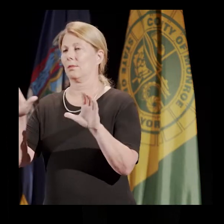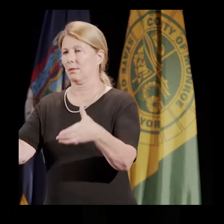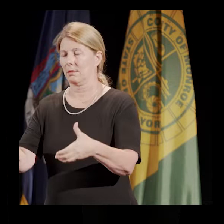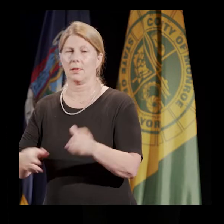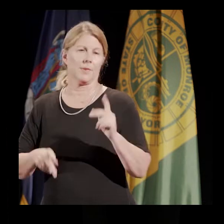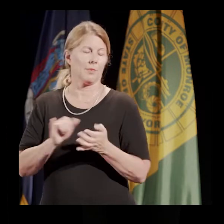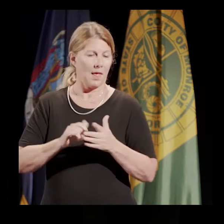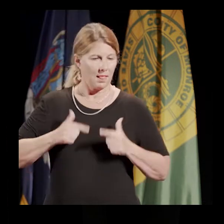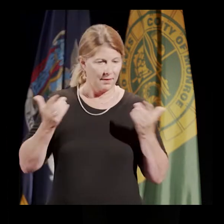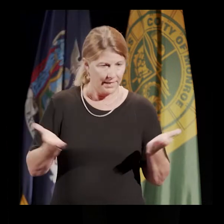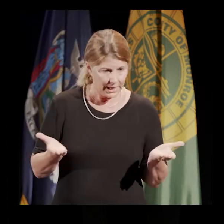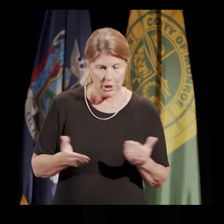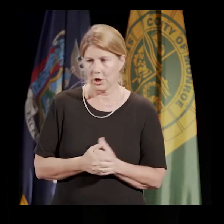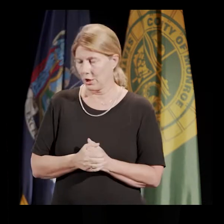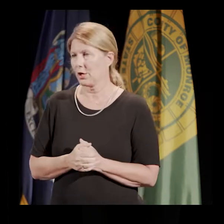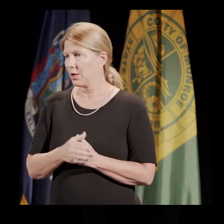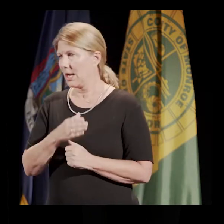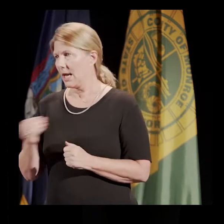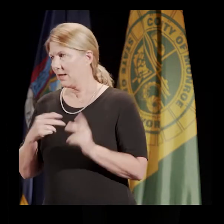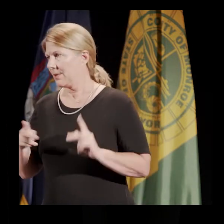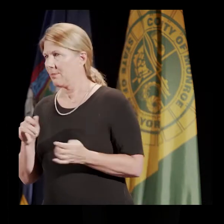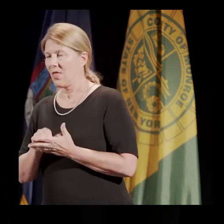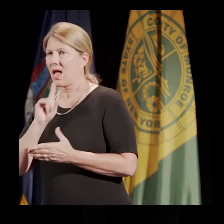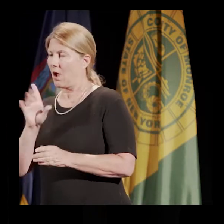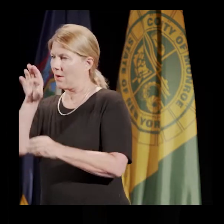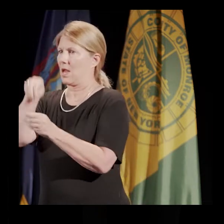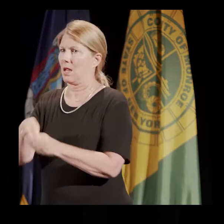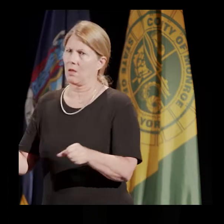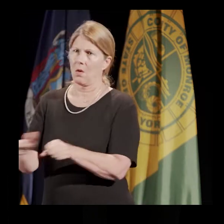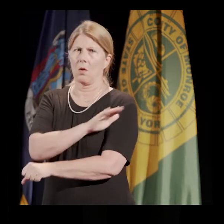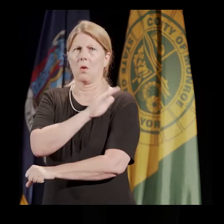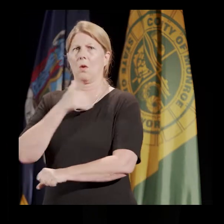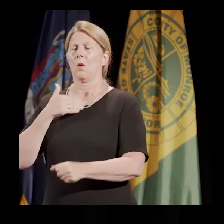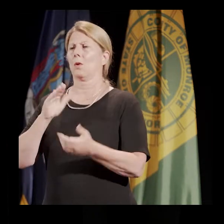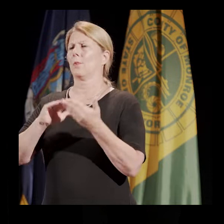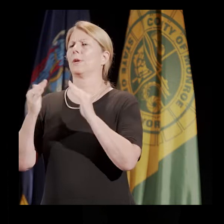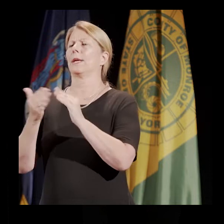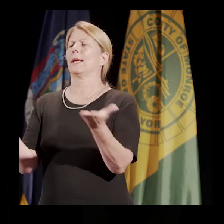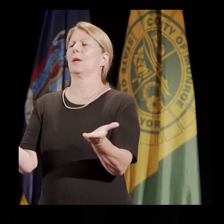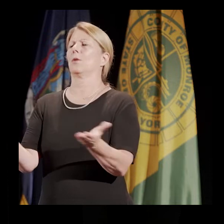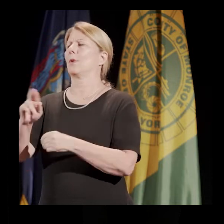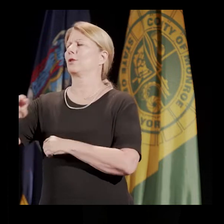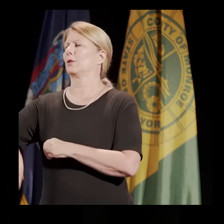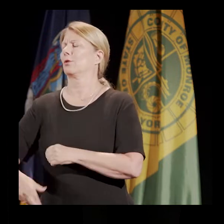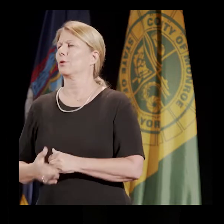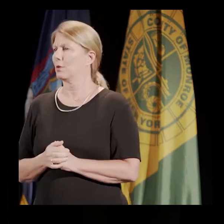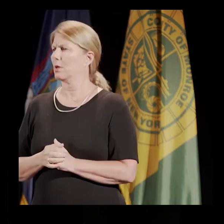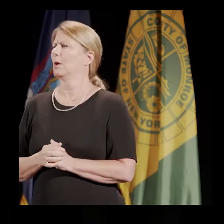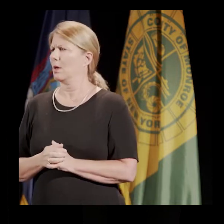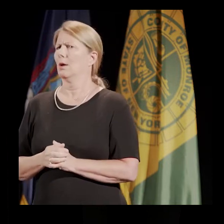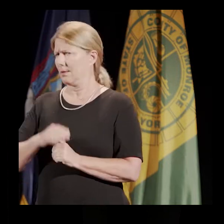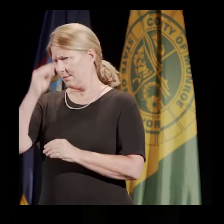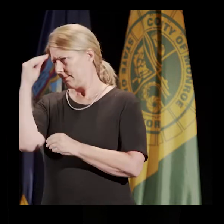and stakeholders of the entire Rochester community, all of Rochester. We are Rochester, and I can tell you, Rochester is on